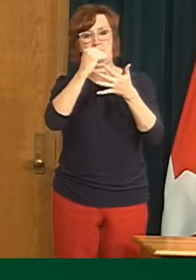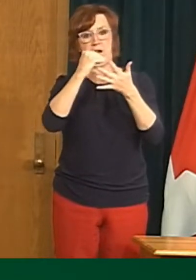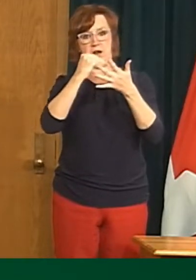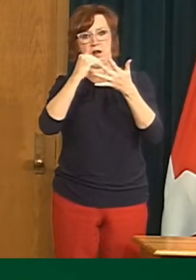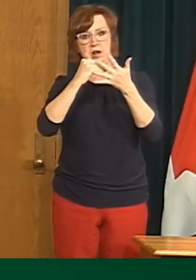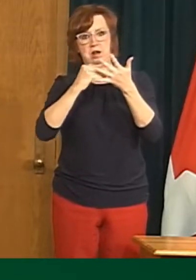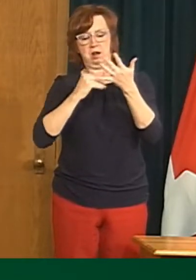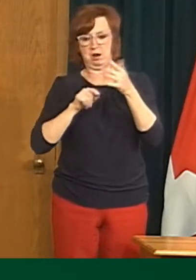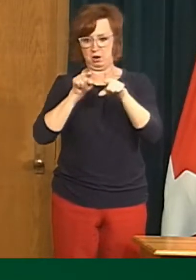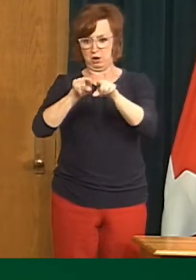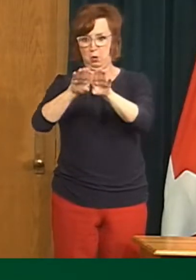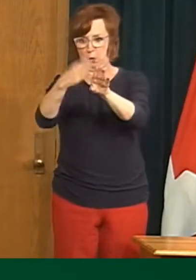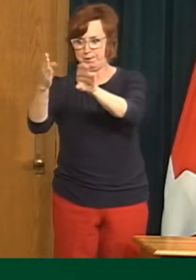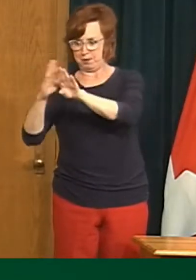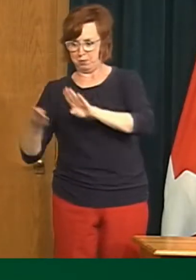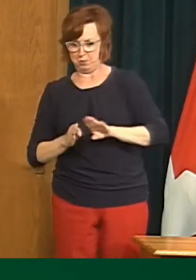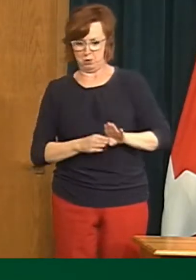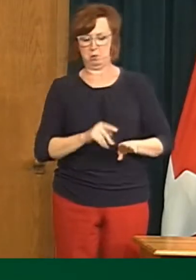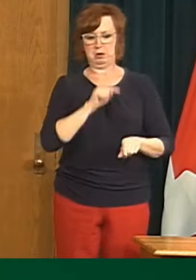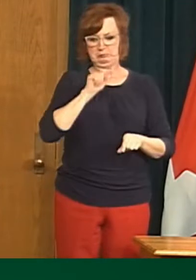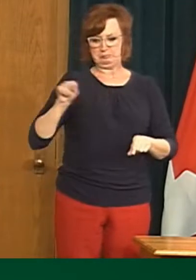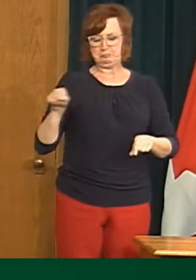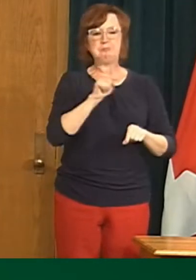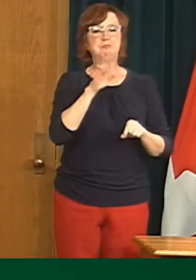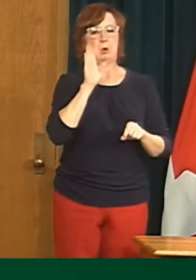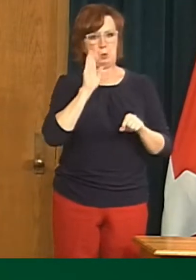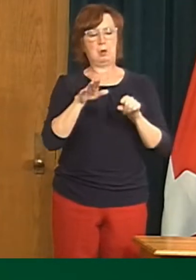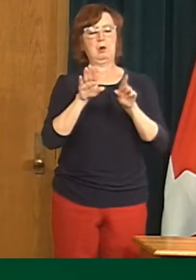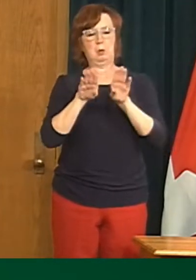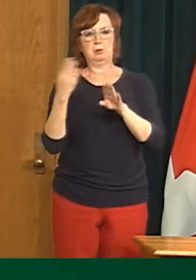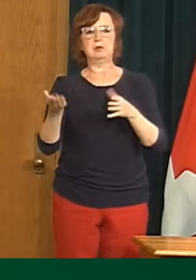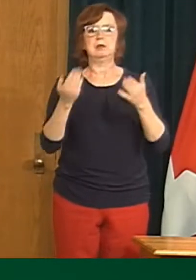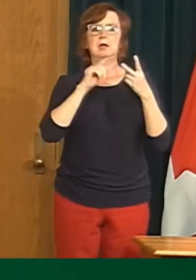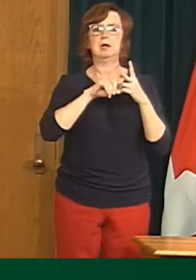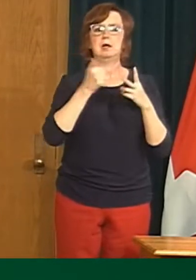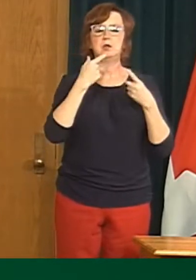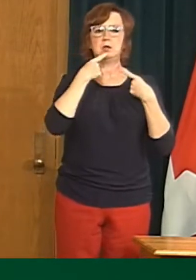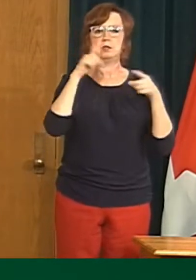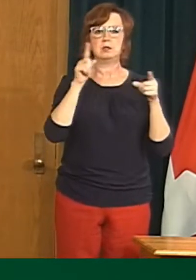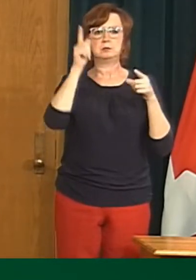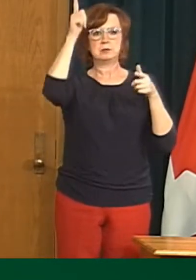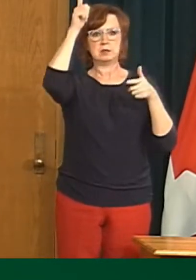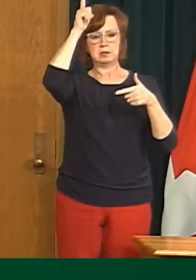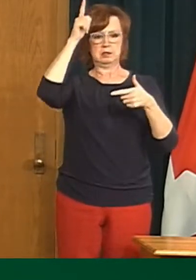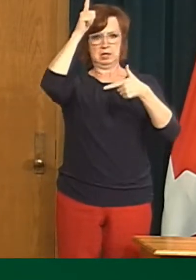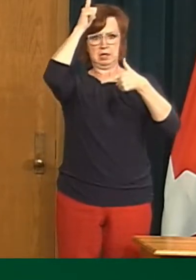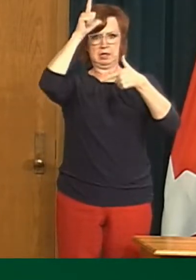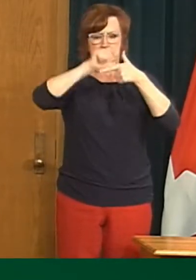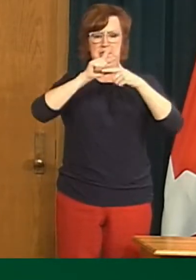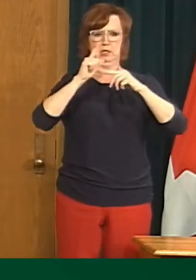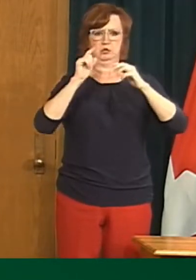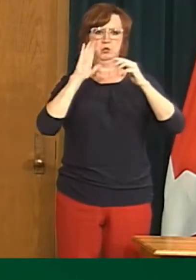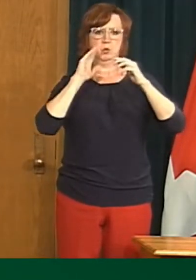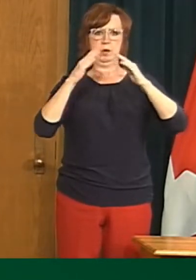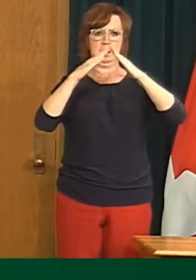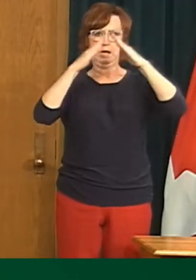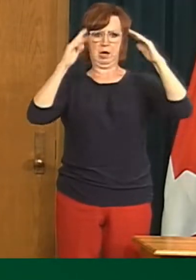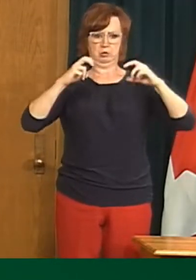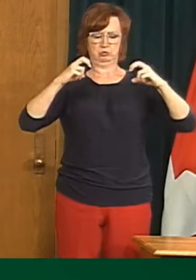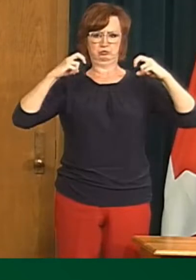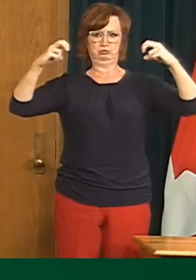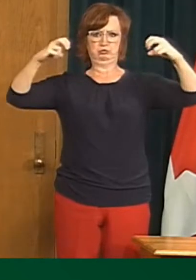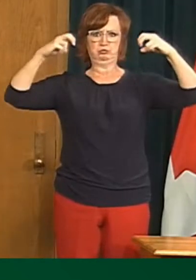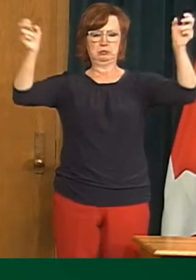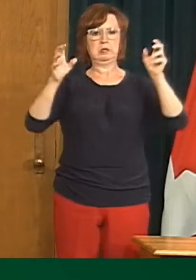3-week modified sitting in the Legislative Assembly, and that will begin on June the 15th. We've agreed that 10 government members